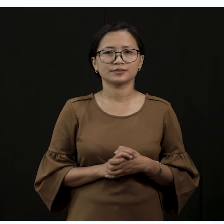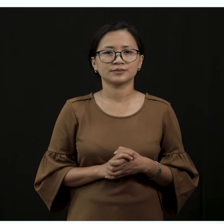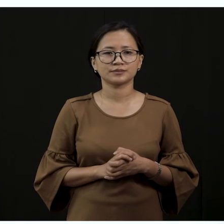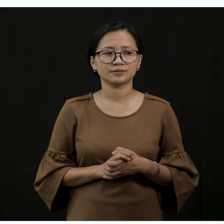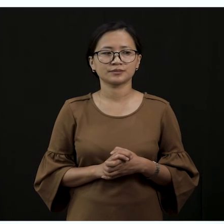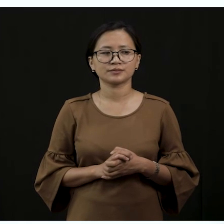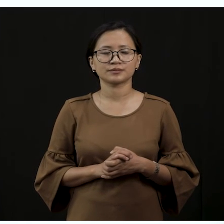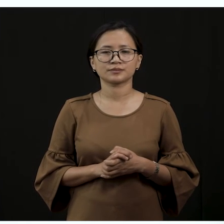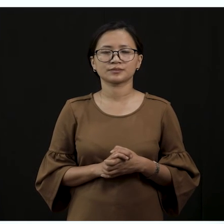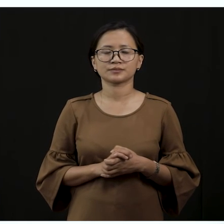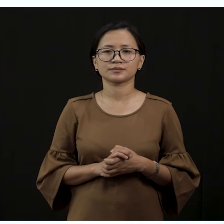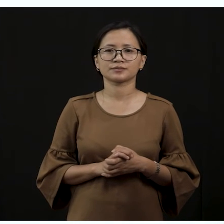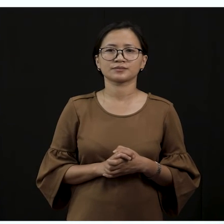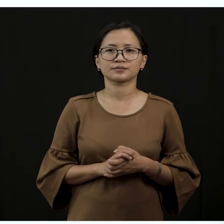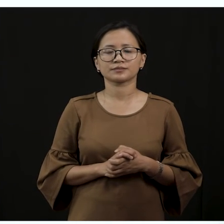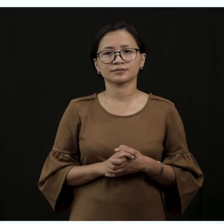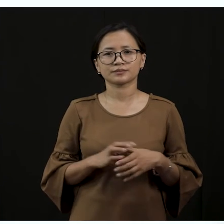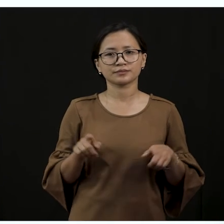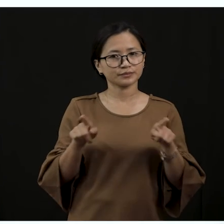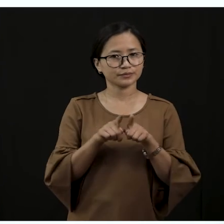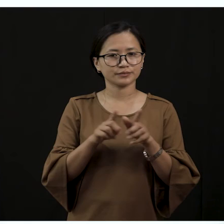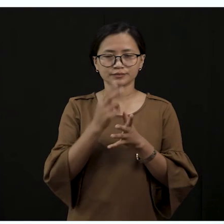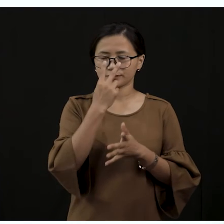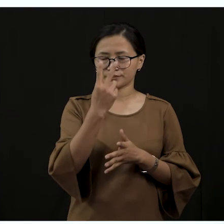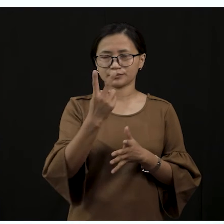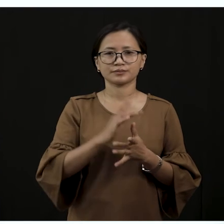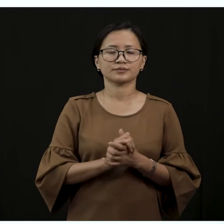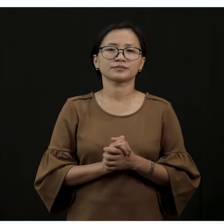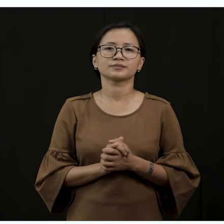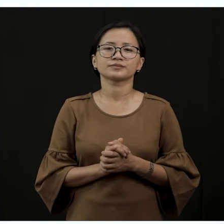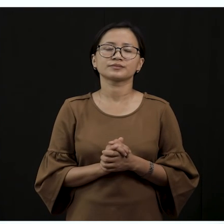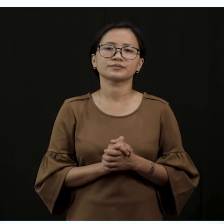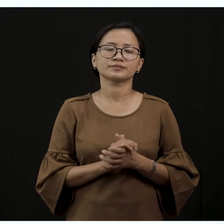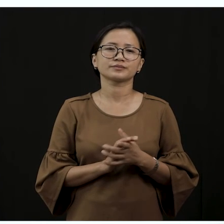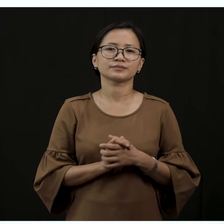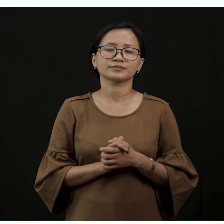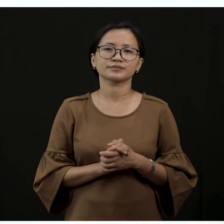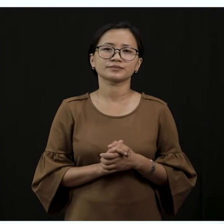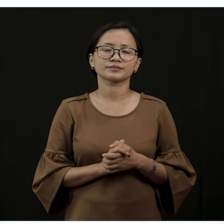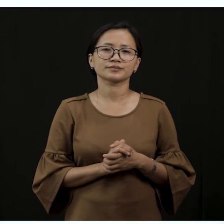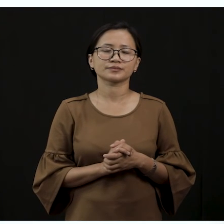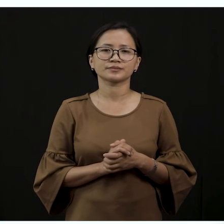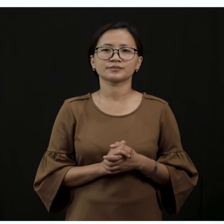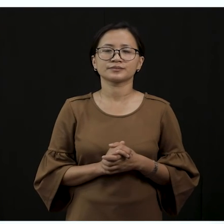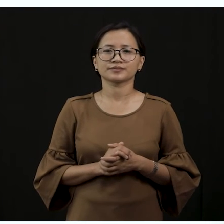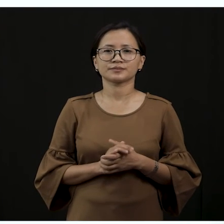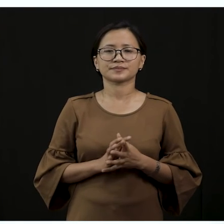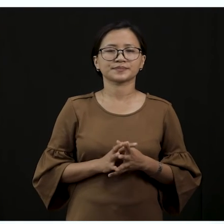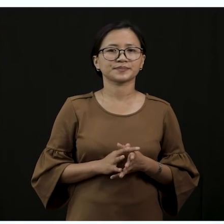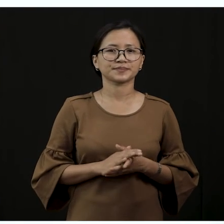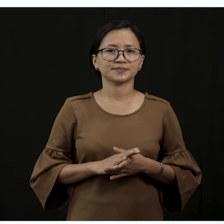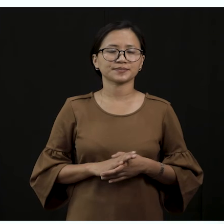the lines like this. Okay, how many vertical lines are here in this